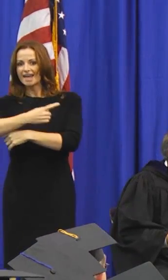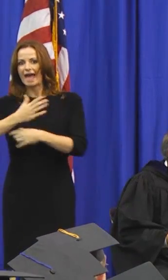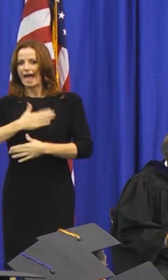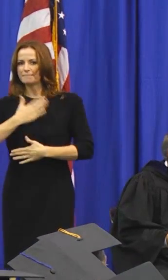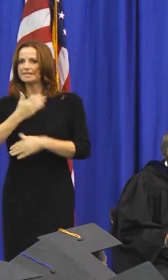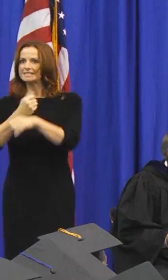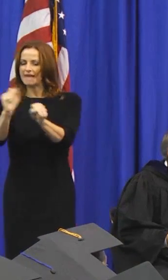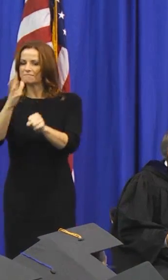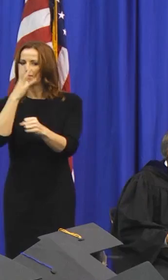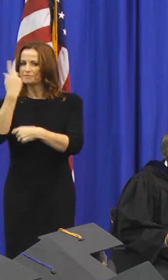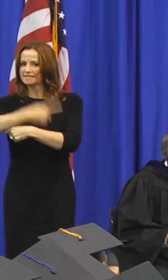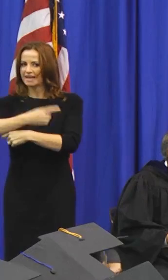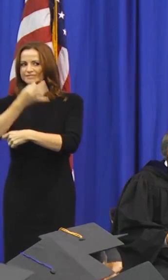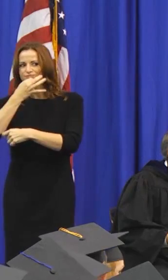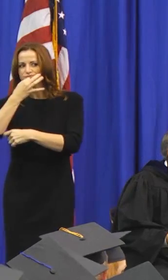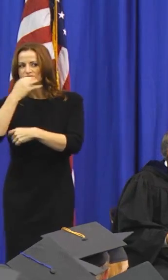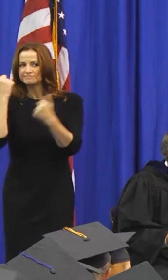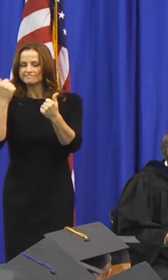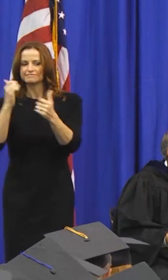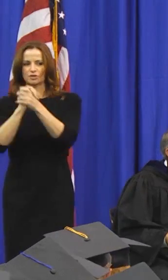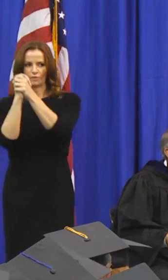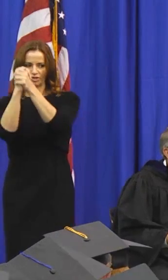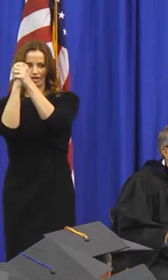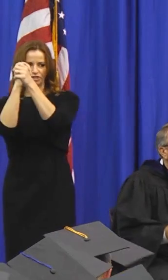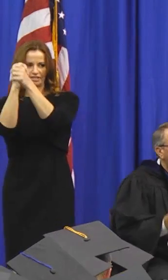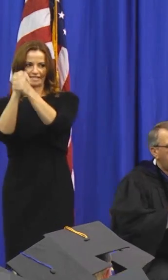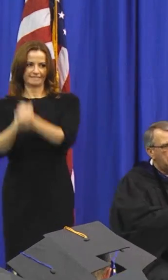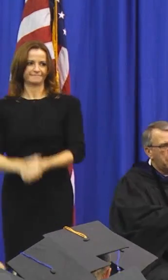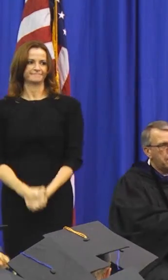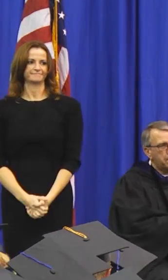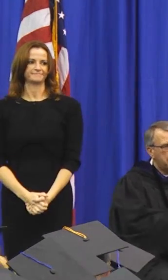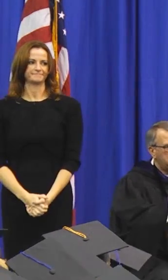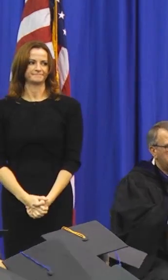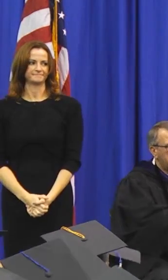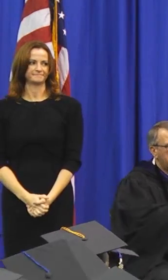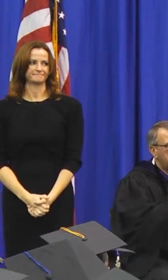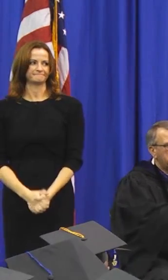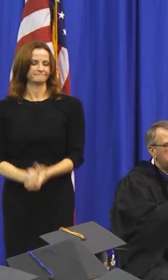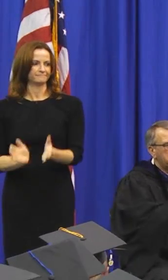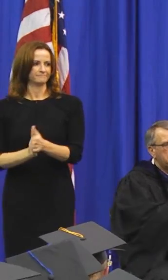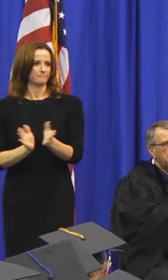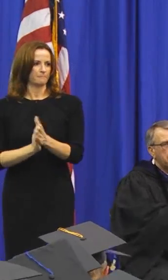Day weekend. Congratulations, graduates. Thank you.